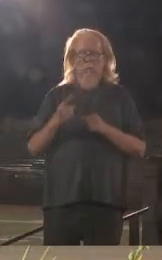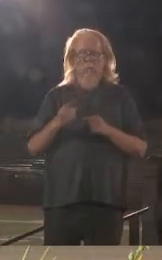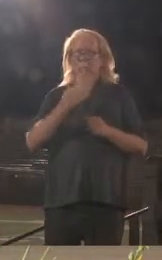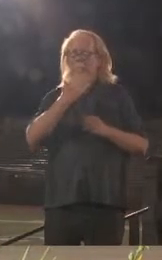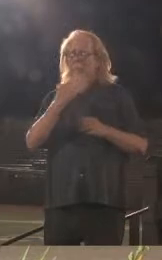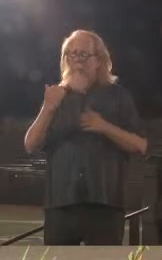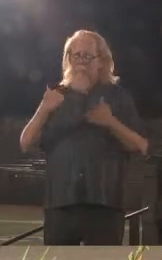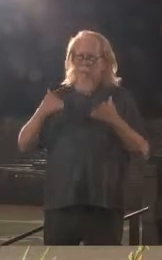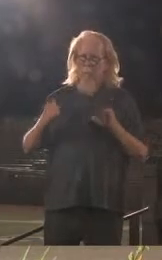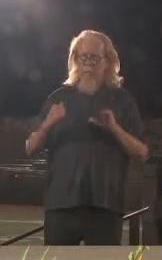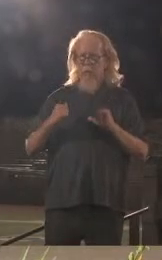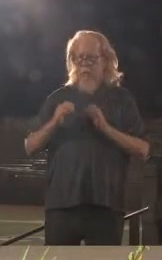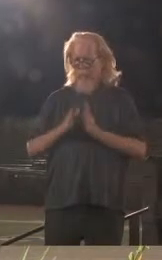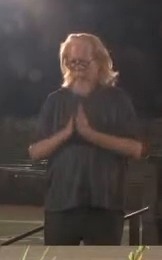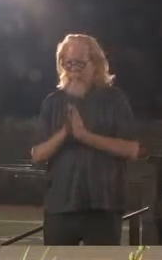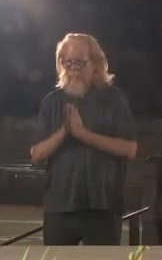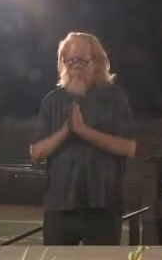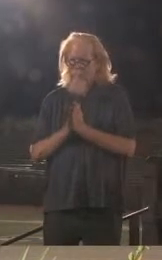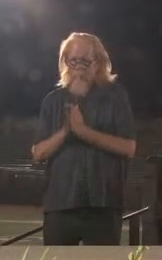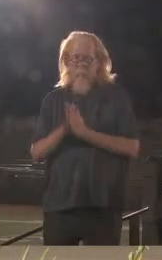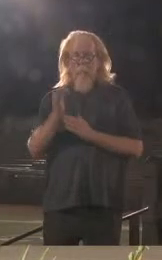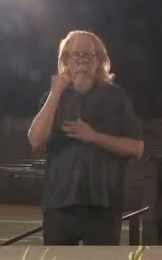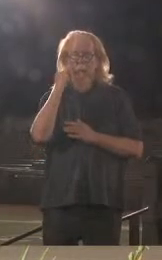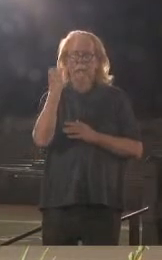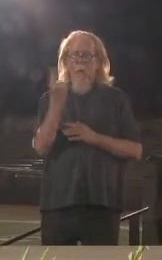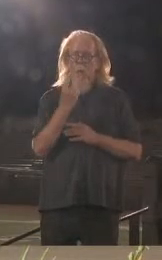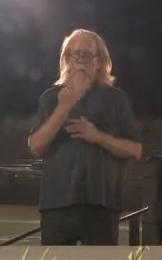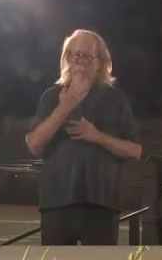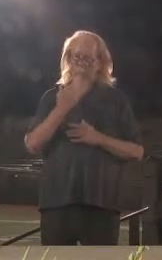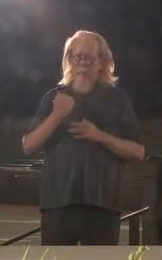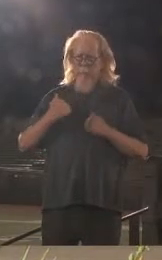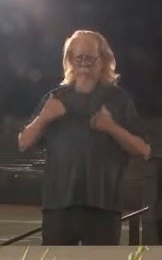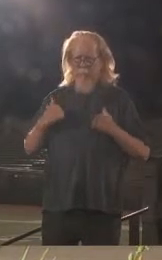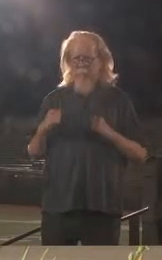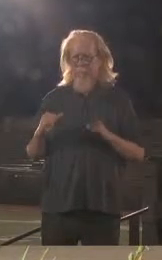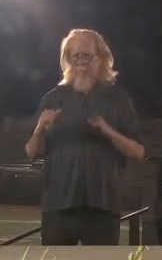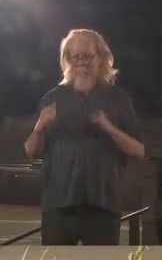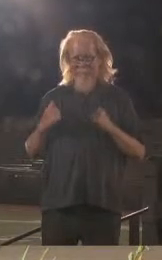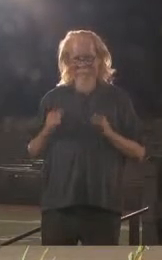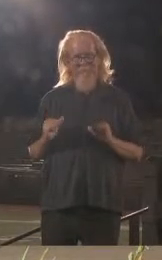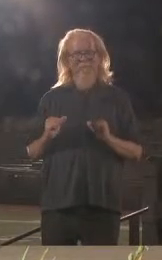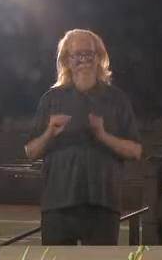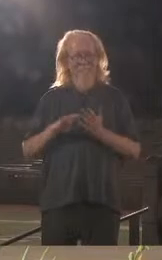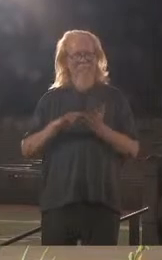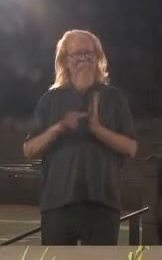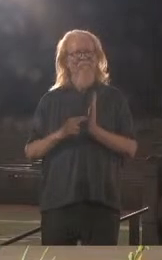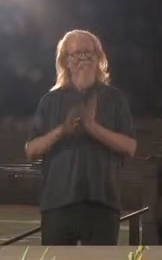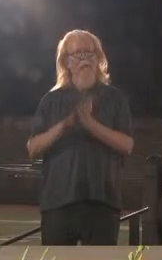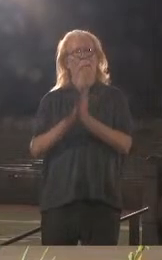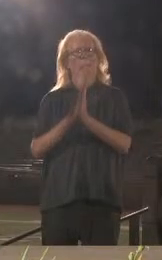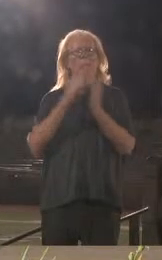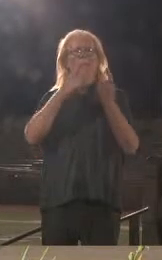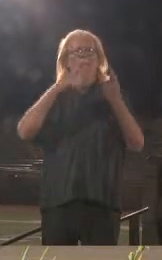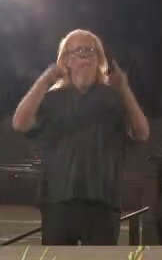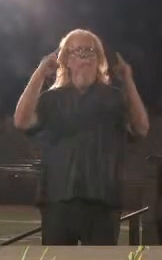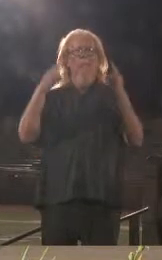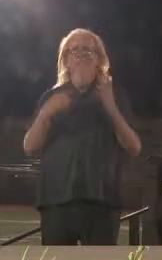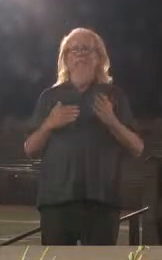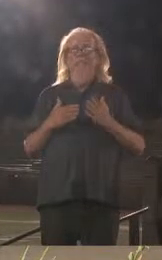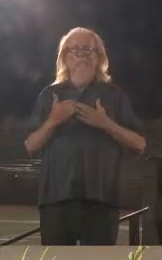effort. If you always choose to give your best, you will be successful no matter what you